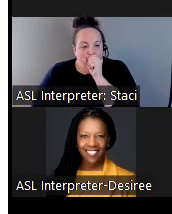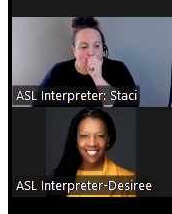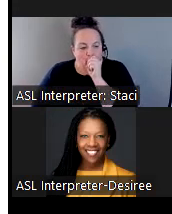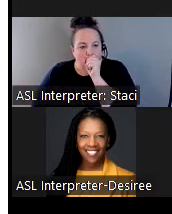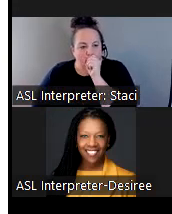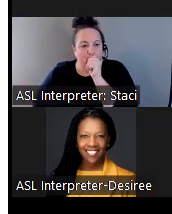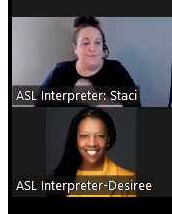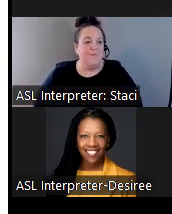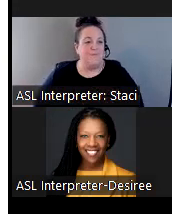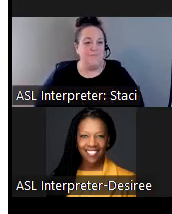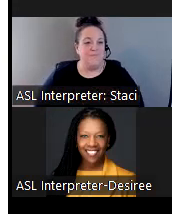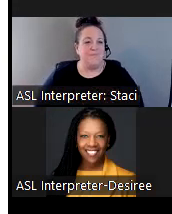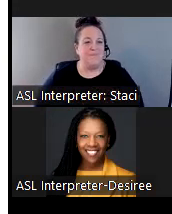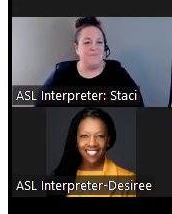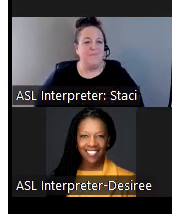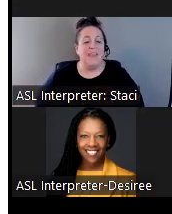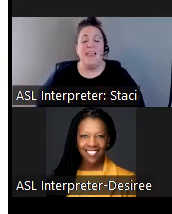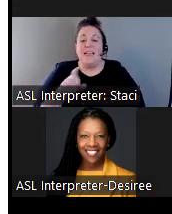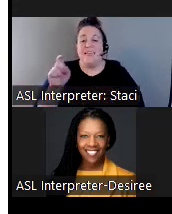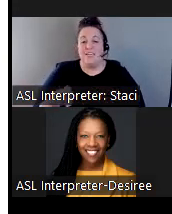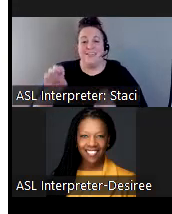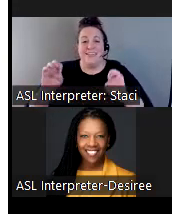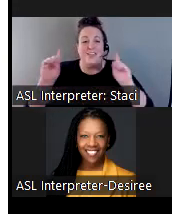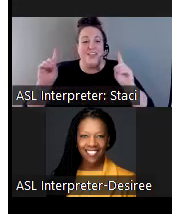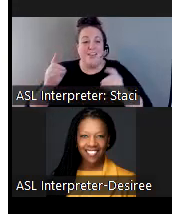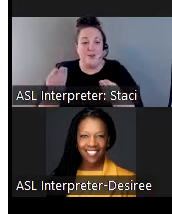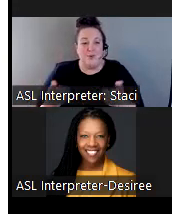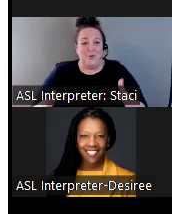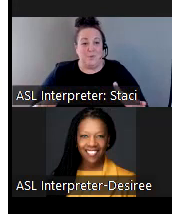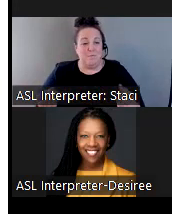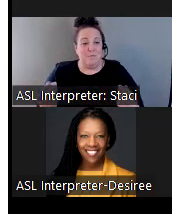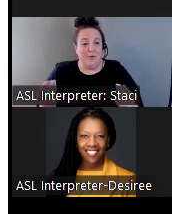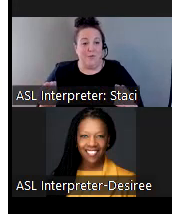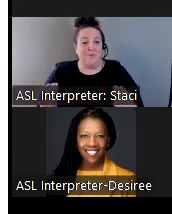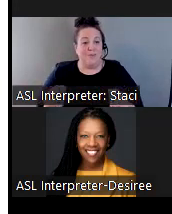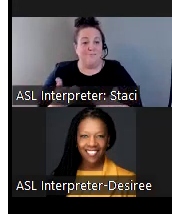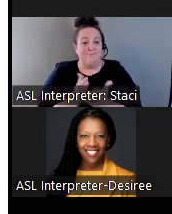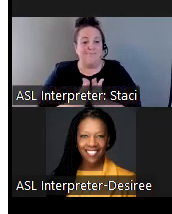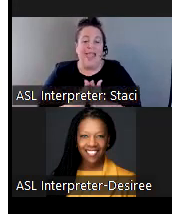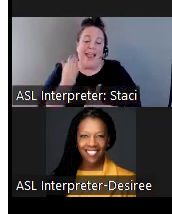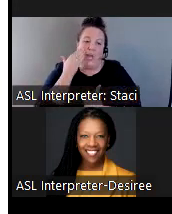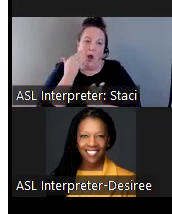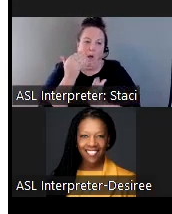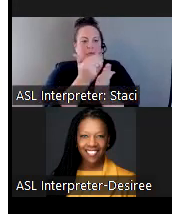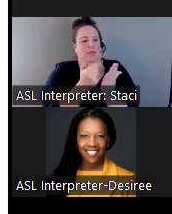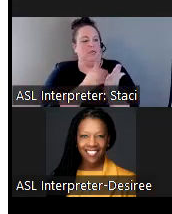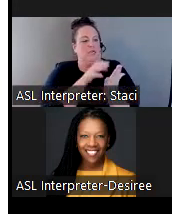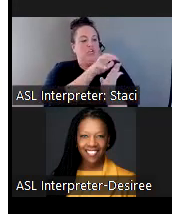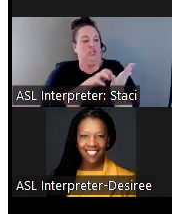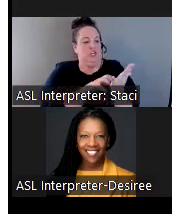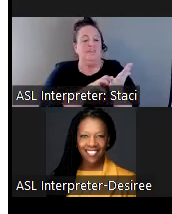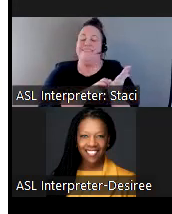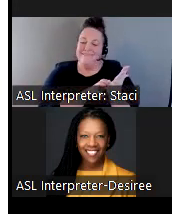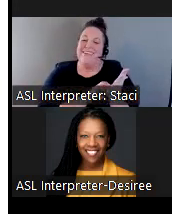These are the Texas regional educational materials I was talking about. I know this is a lot of information, but I want